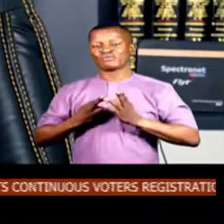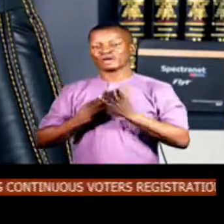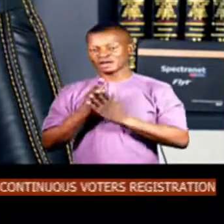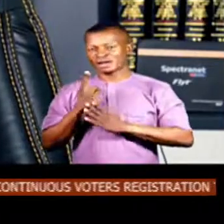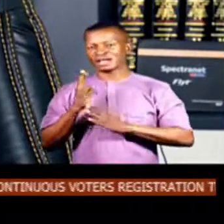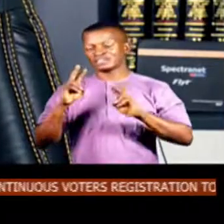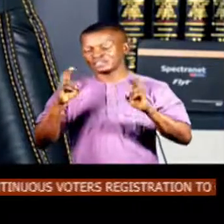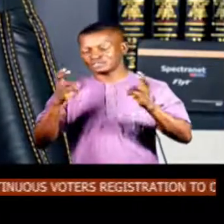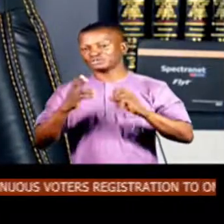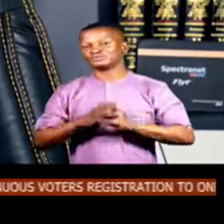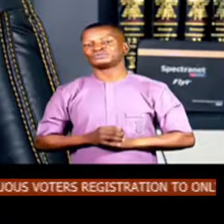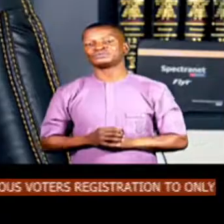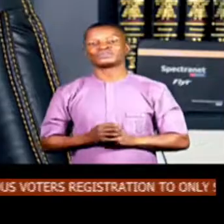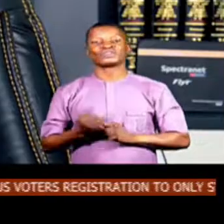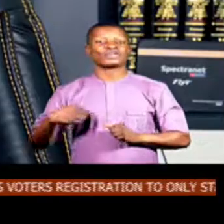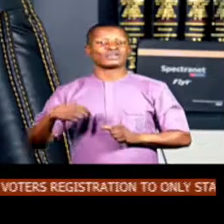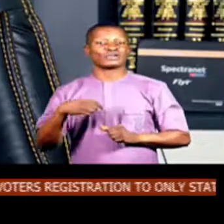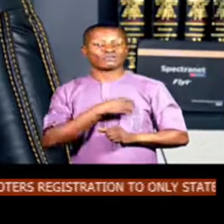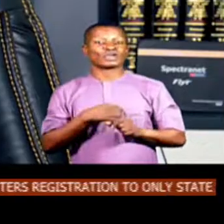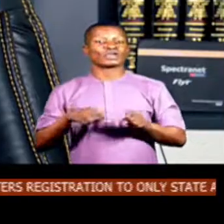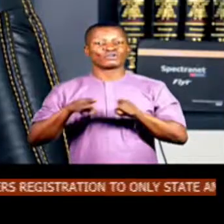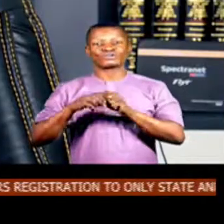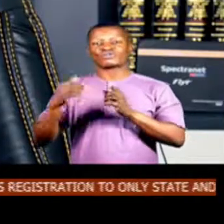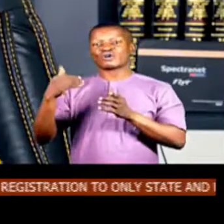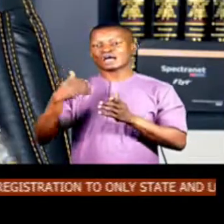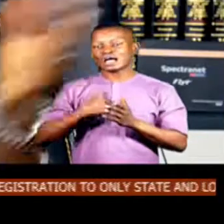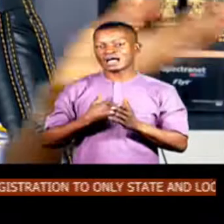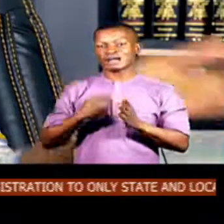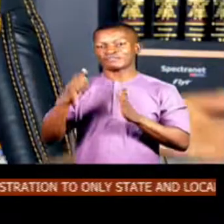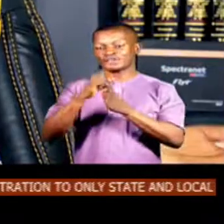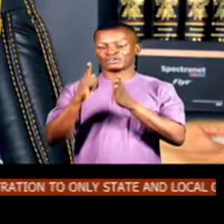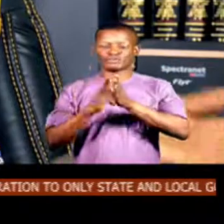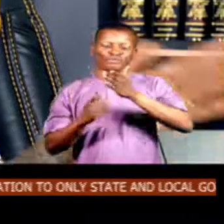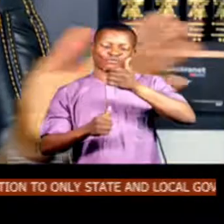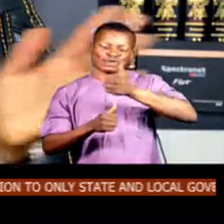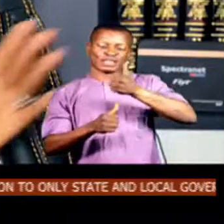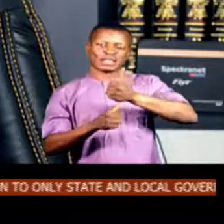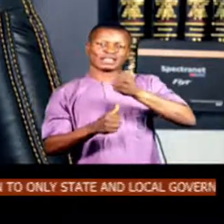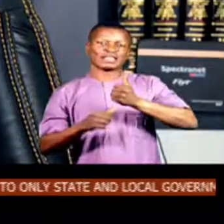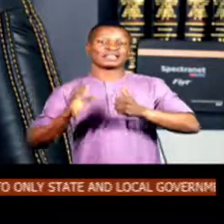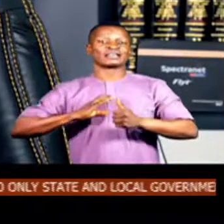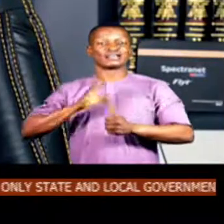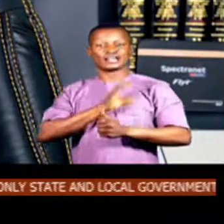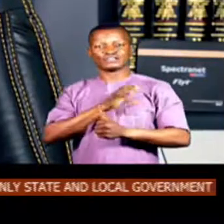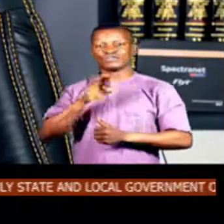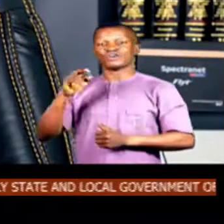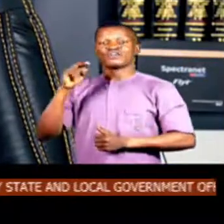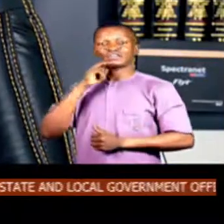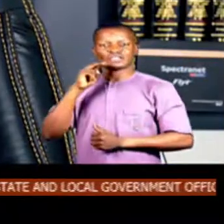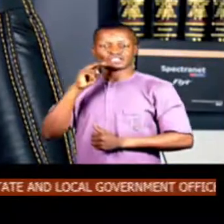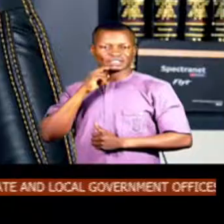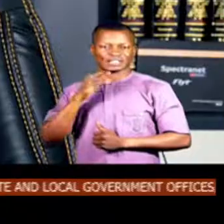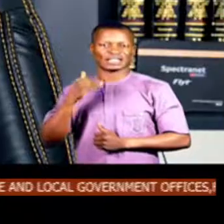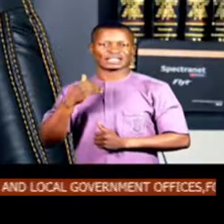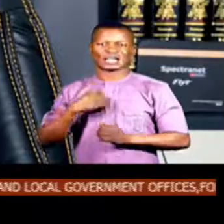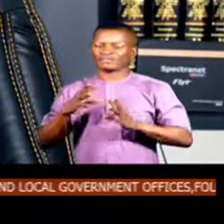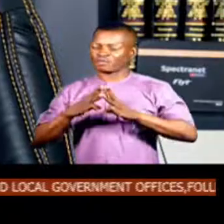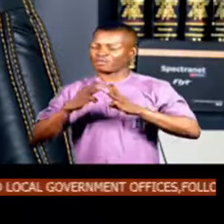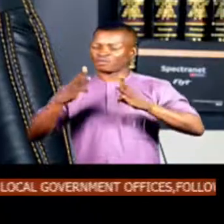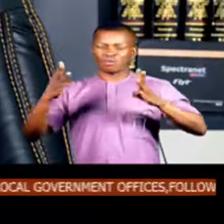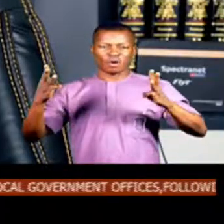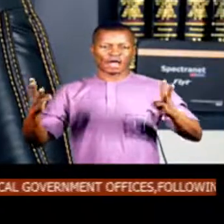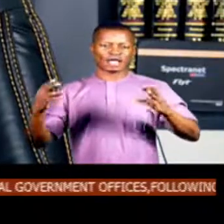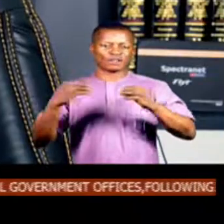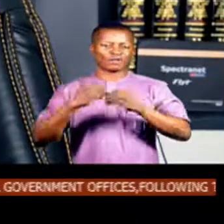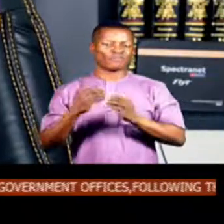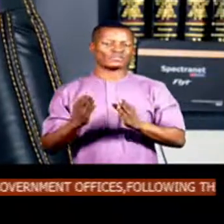can also access that. Then we'll have the Legal Aid. That's the Legal Aid Council of Nigeria. They